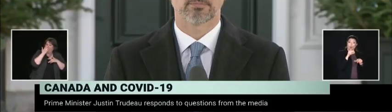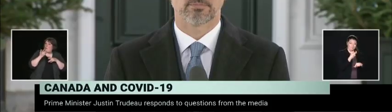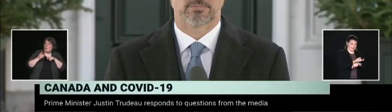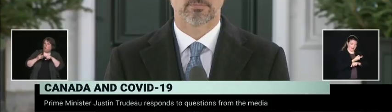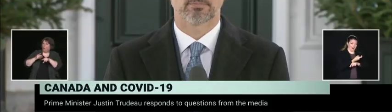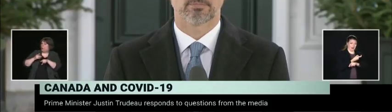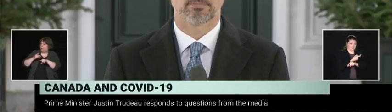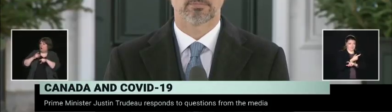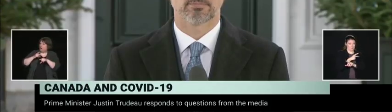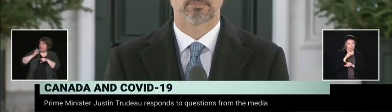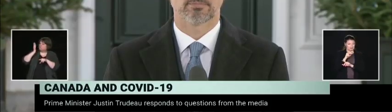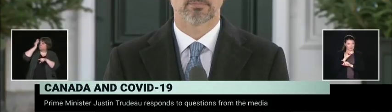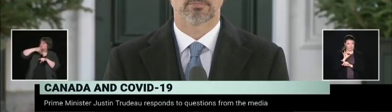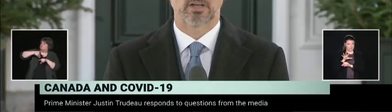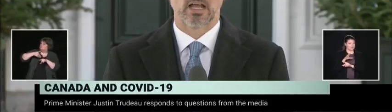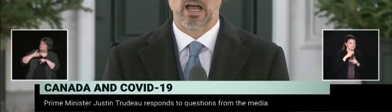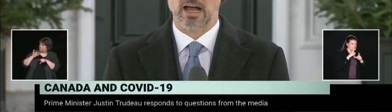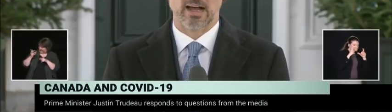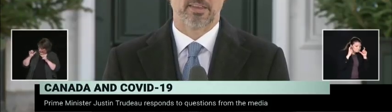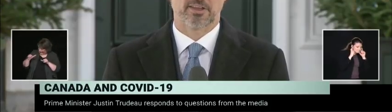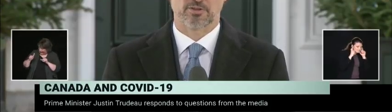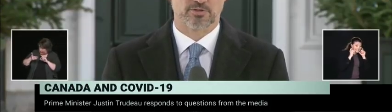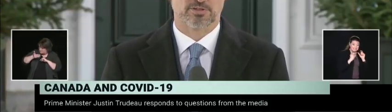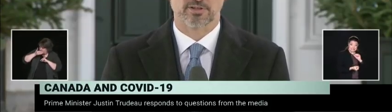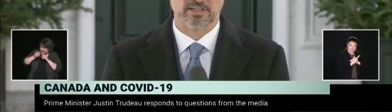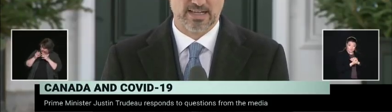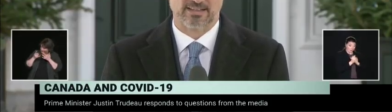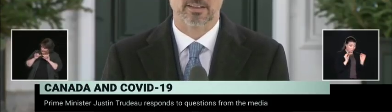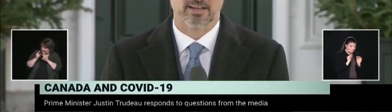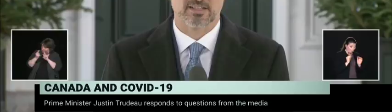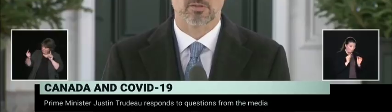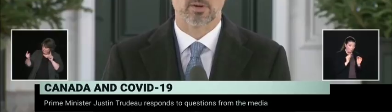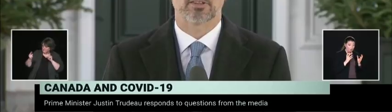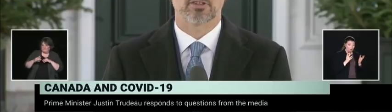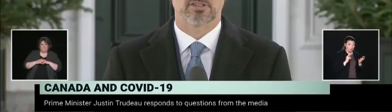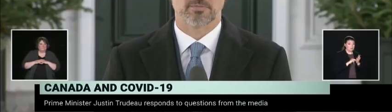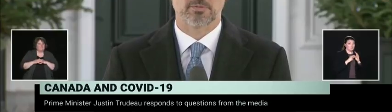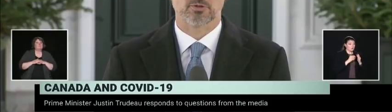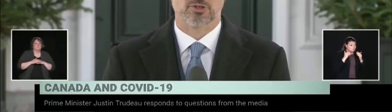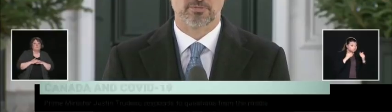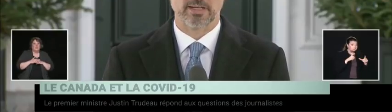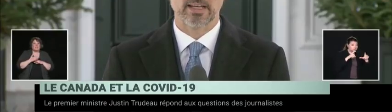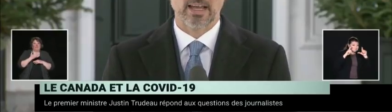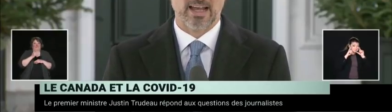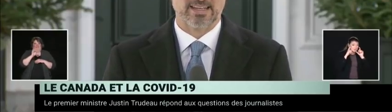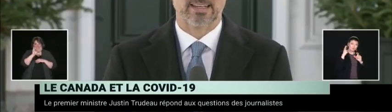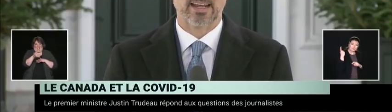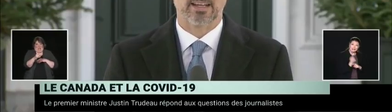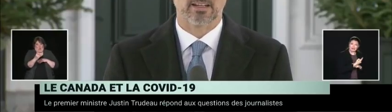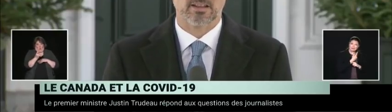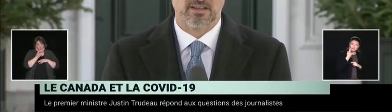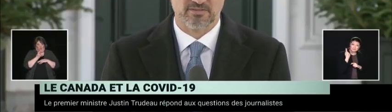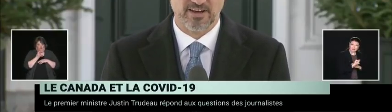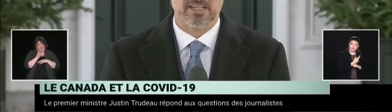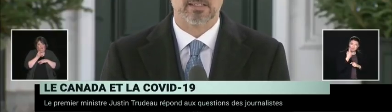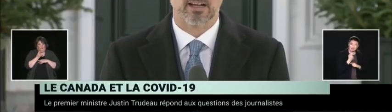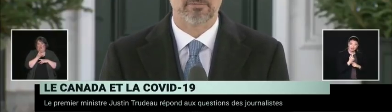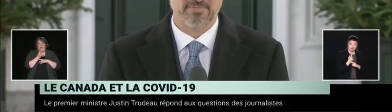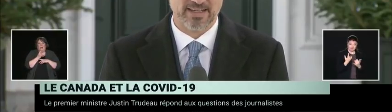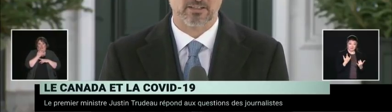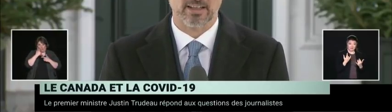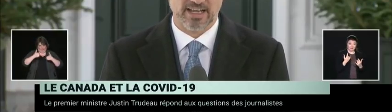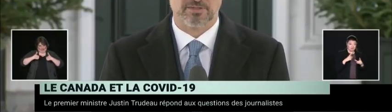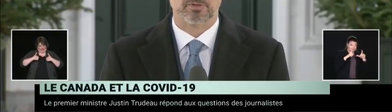if they think they can physical distance? I think those are exactly the kinds of questions that people should be taking the advice